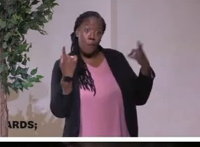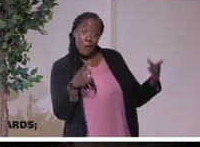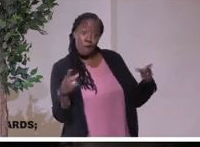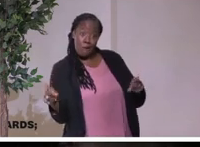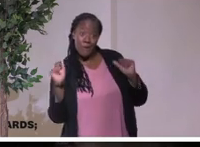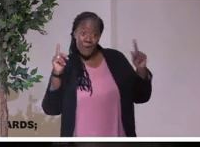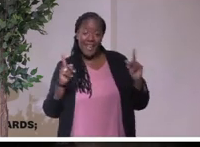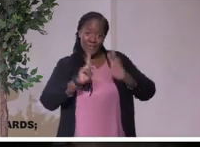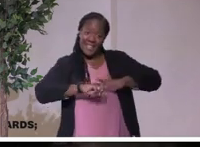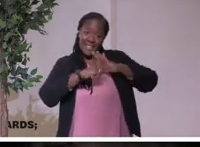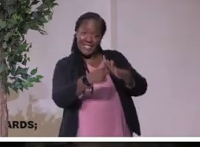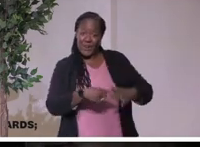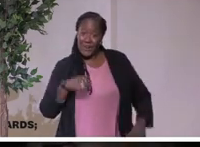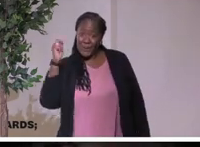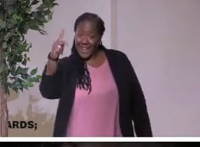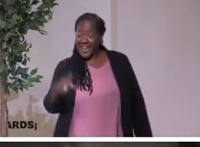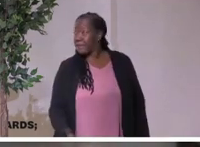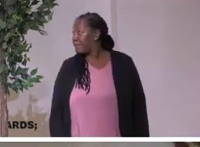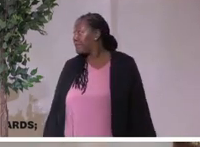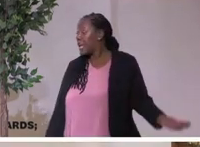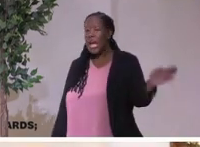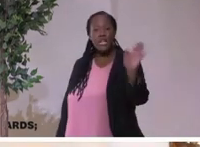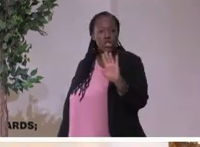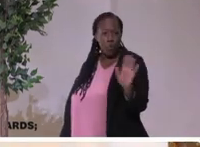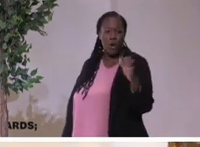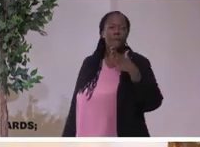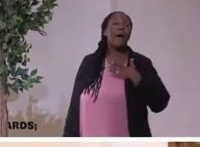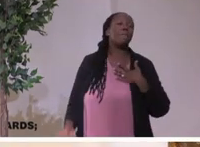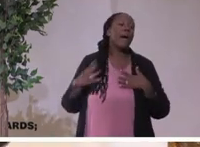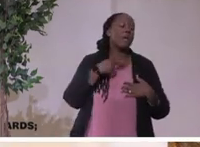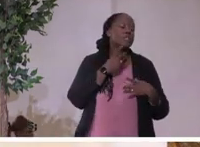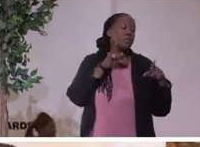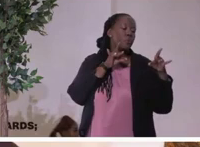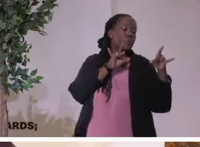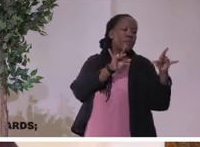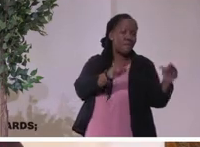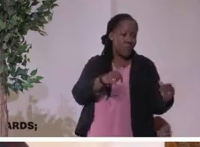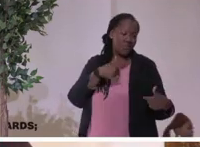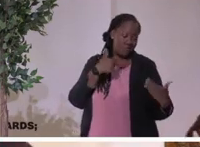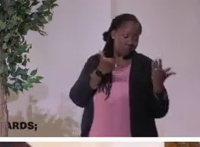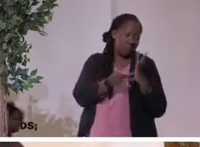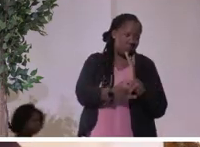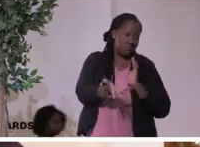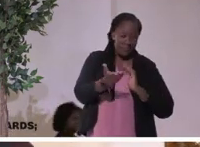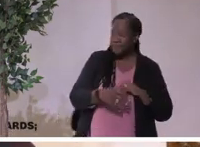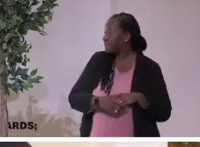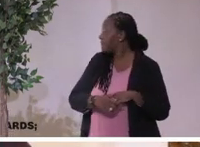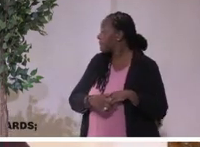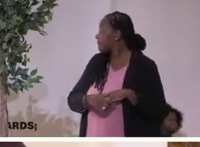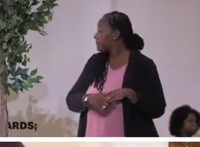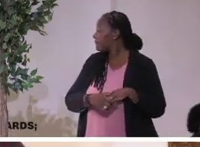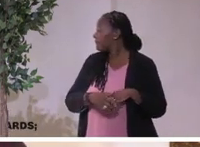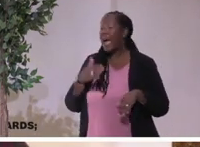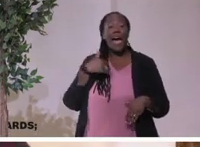let's get this thing started, okay? And don't worry about my smooth voice. It'll get smoother. Okay. So, again, I just